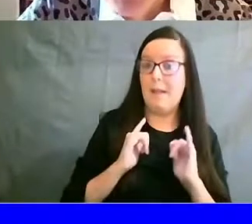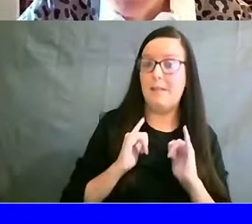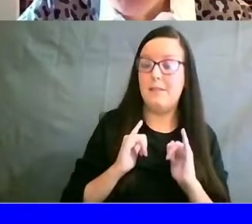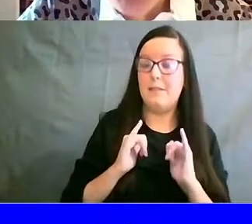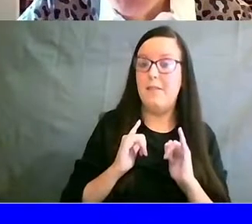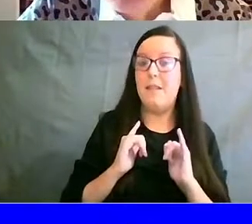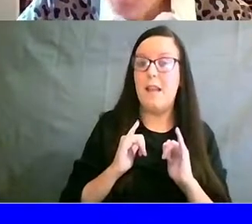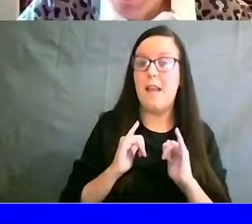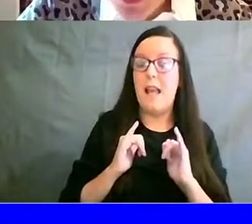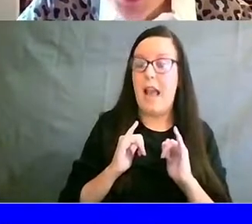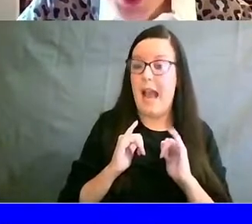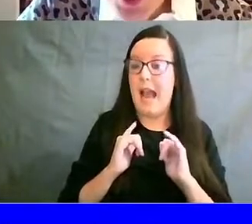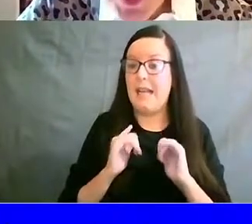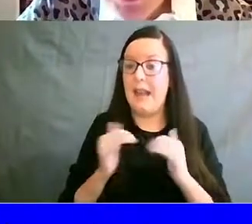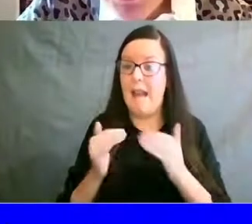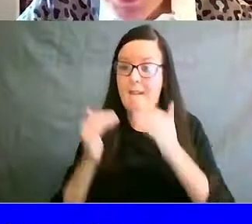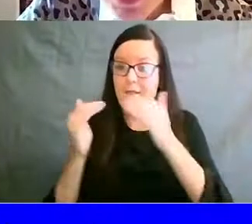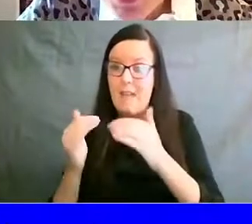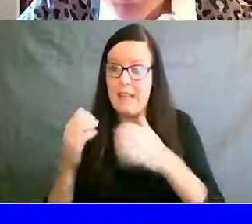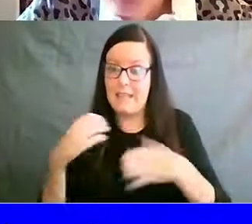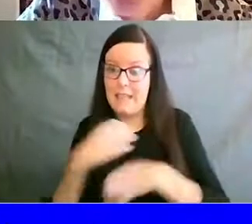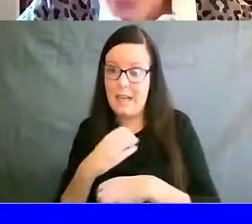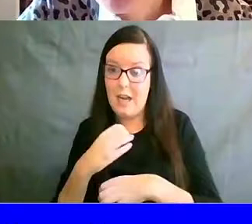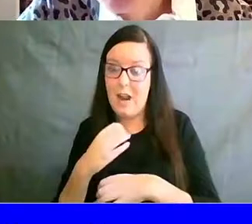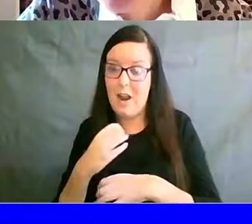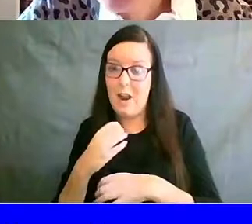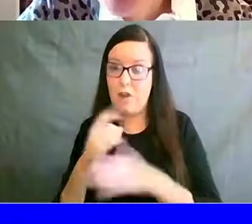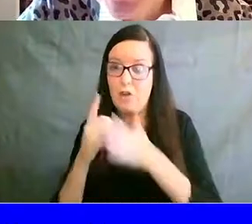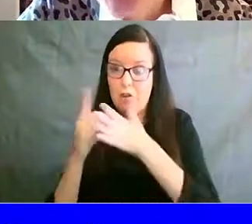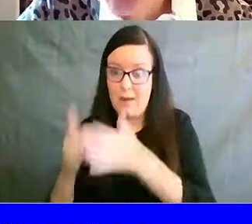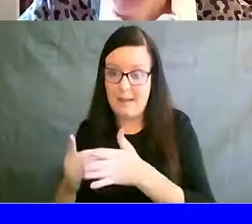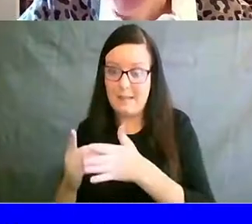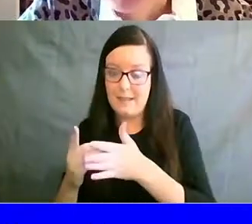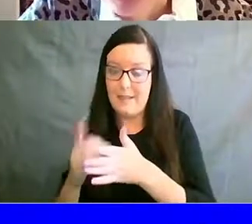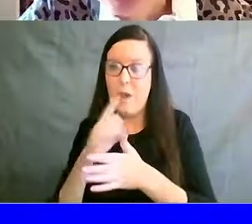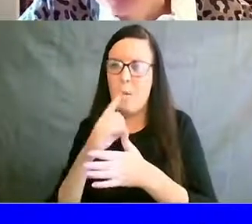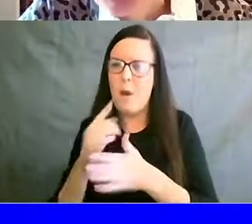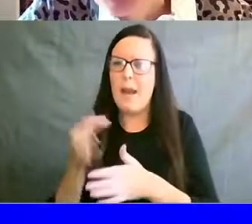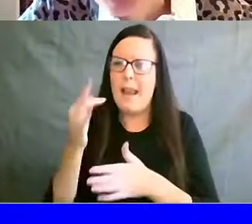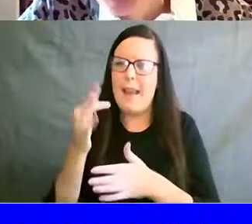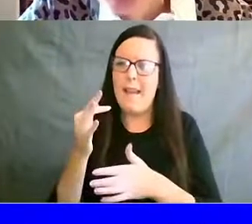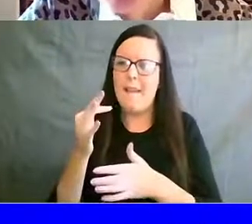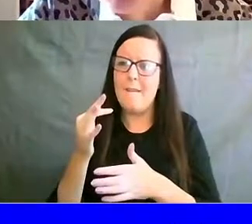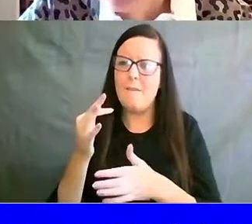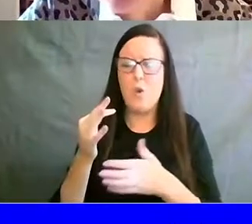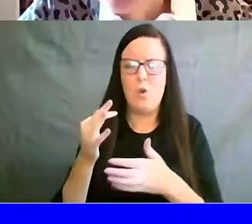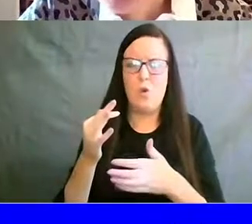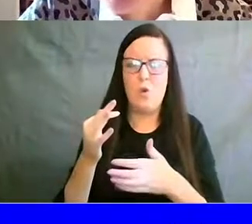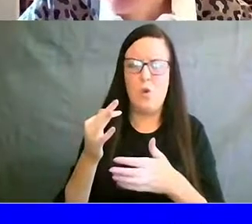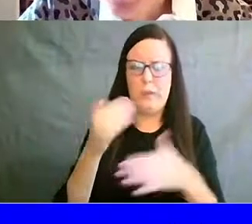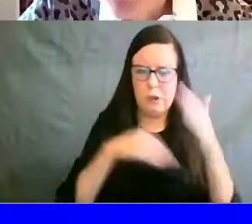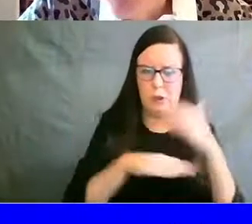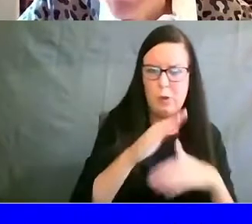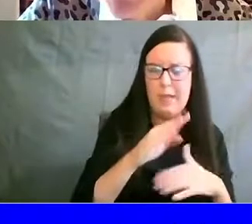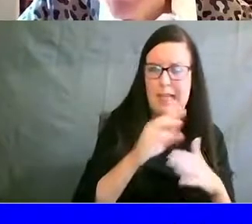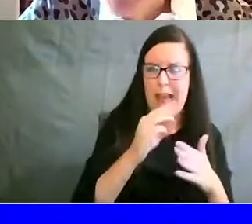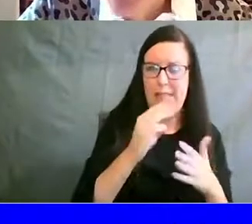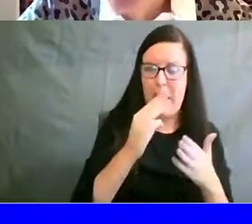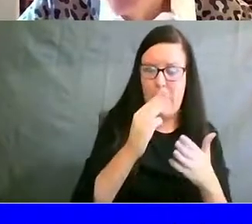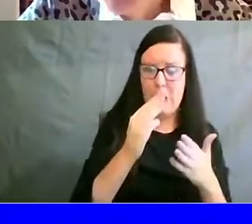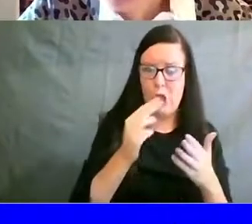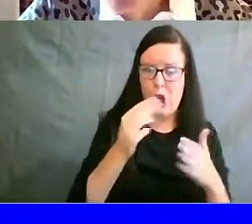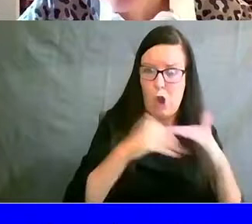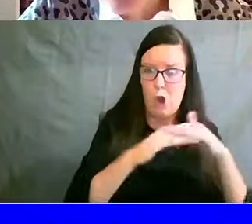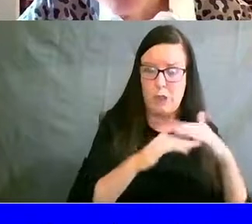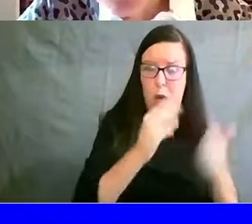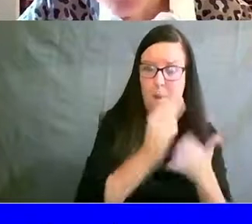directive and expect it to be respected. But if you come to be detained and your treatment regulated under Part 4 of the Mental Health Act, then